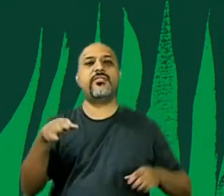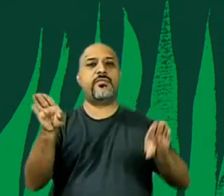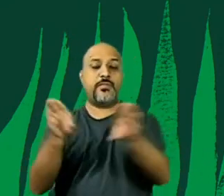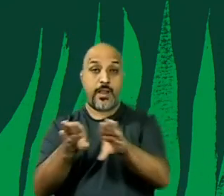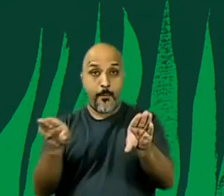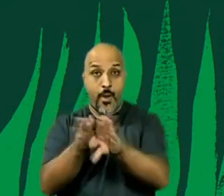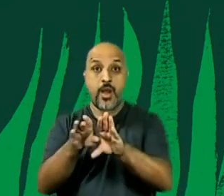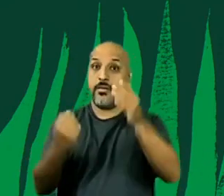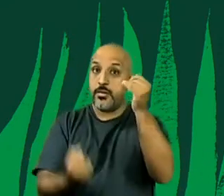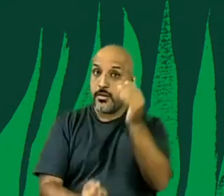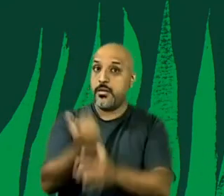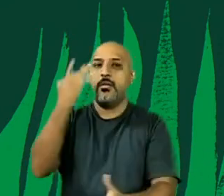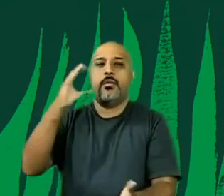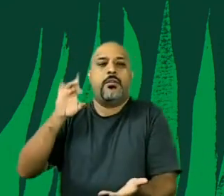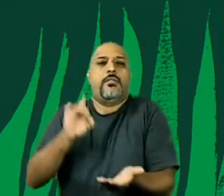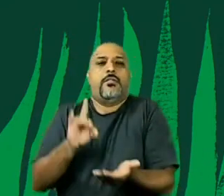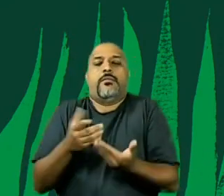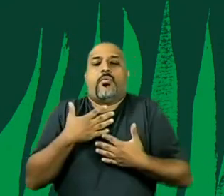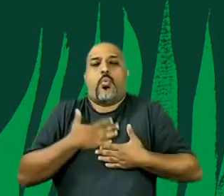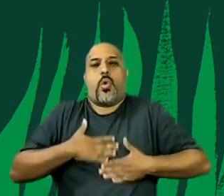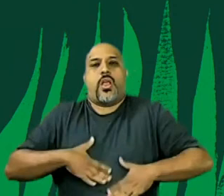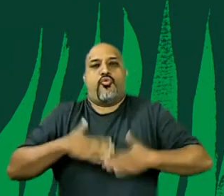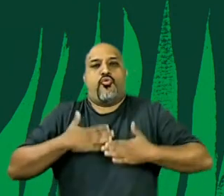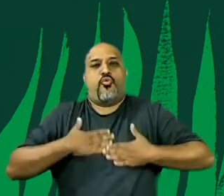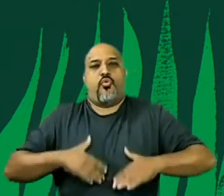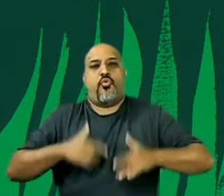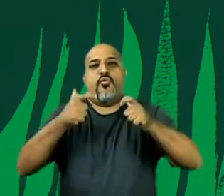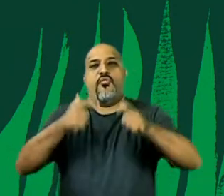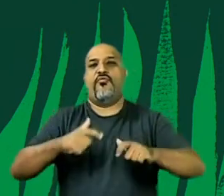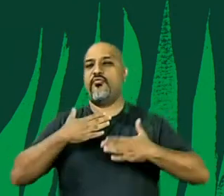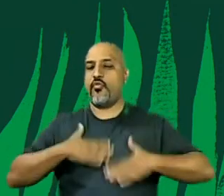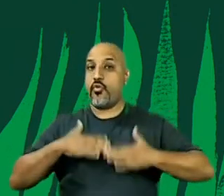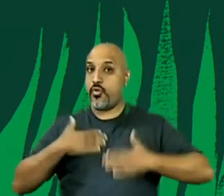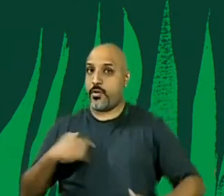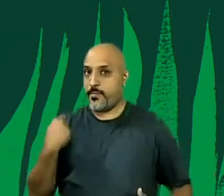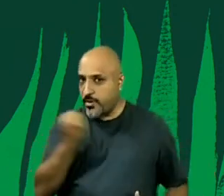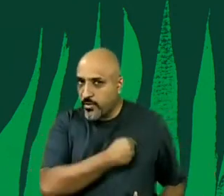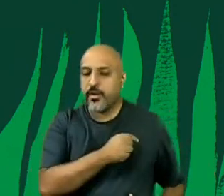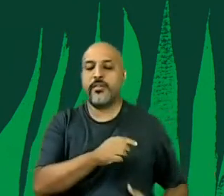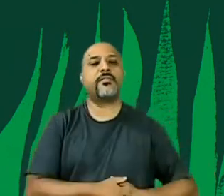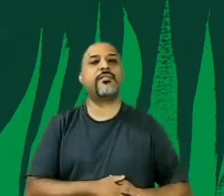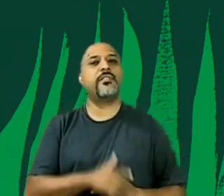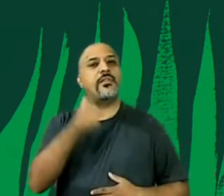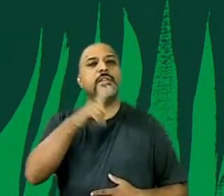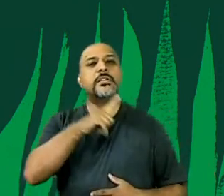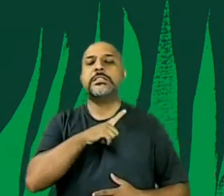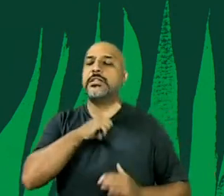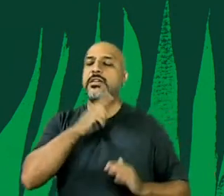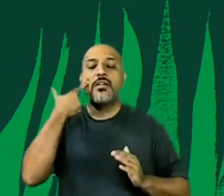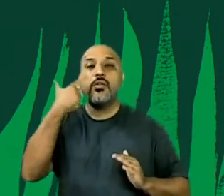this also creates a place of comfort for us. It creates a